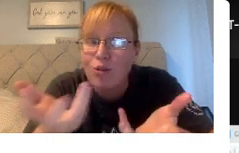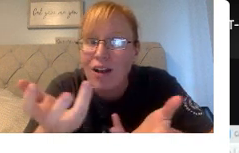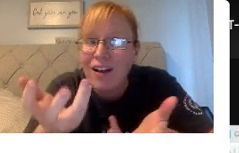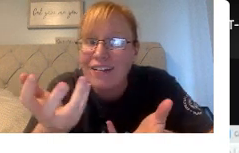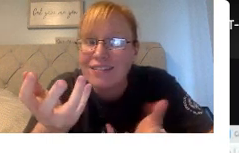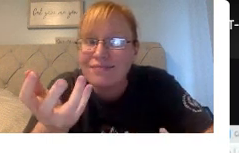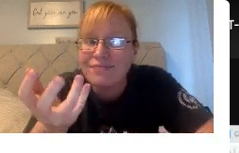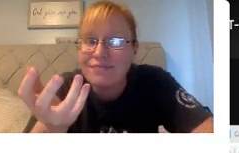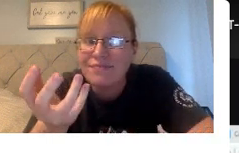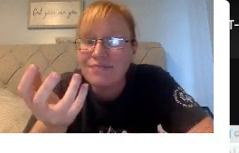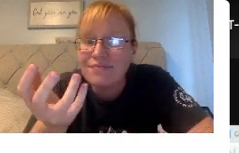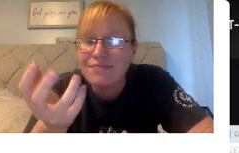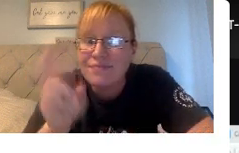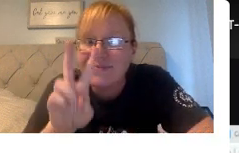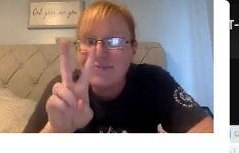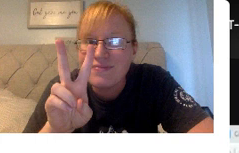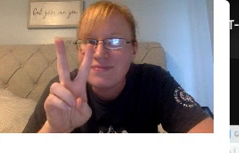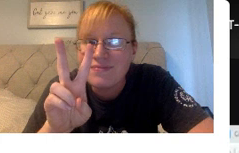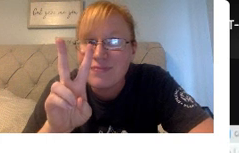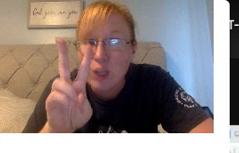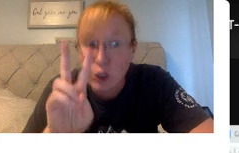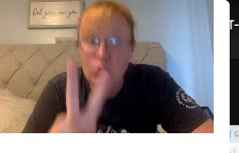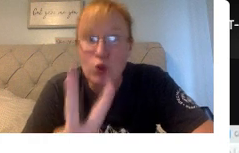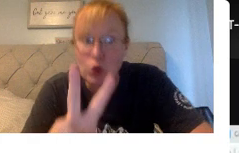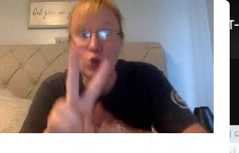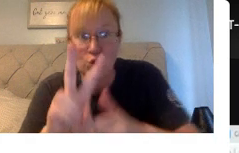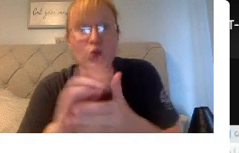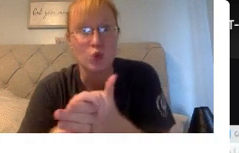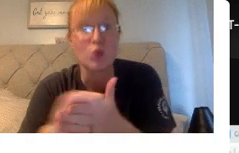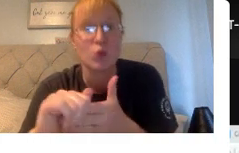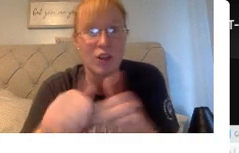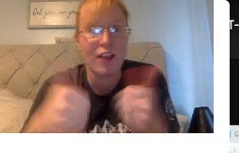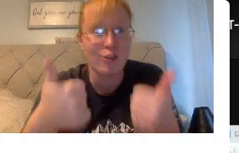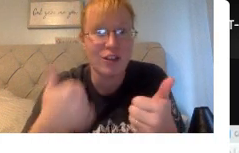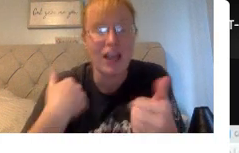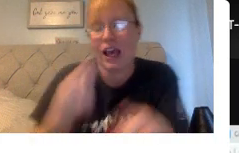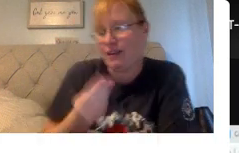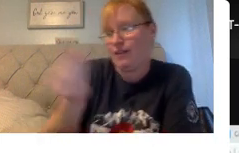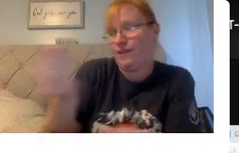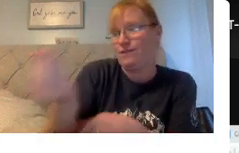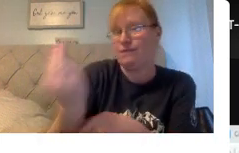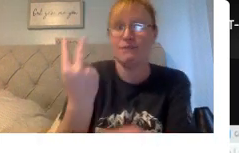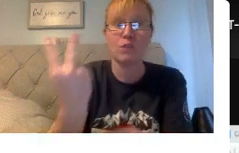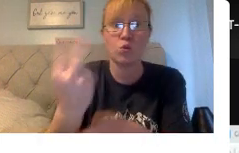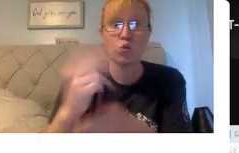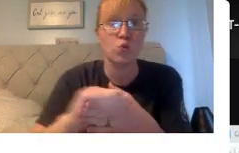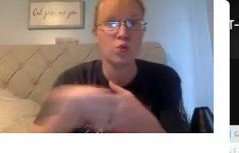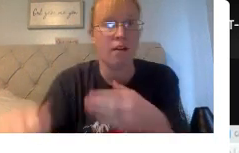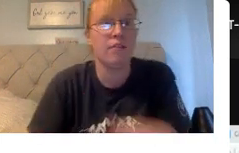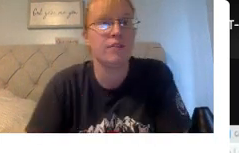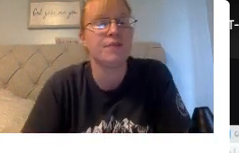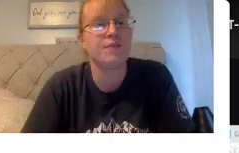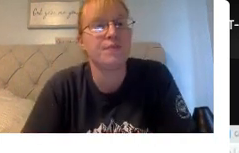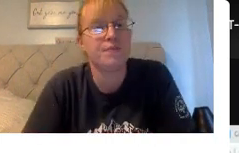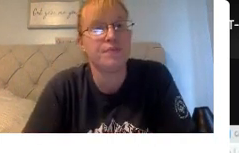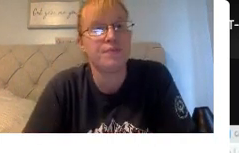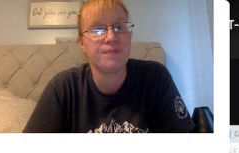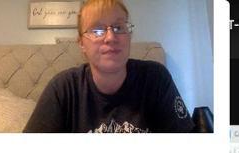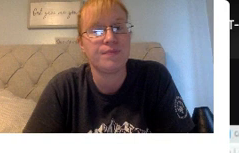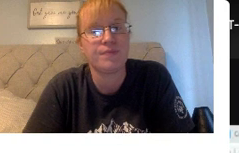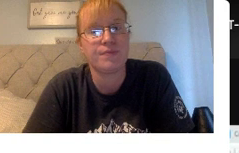equals $2. Good job. So I would hand him $2. Let's see. This